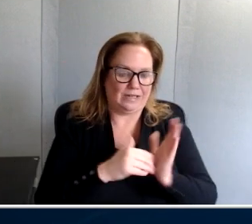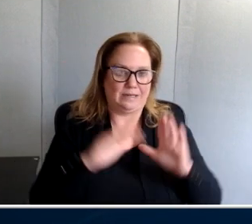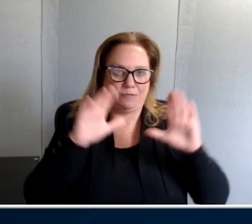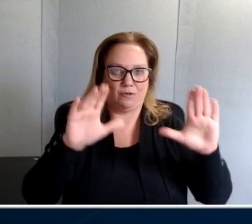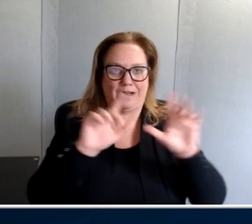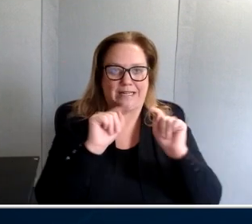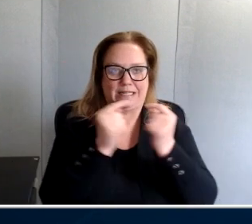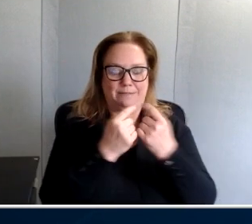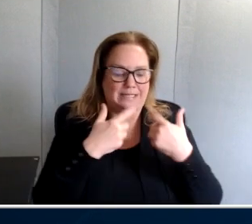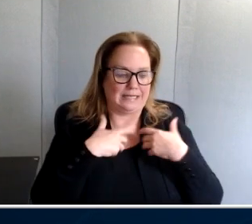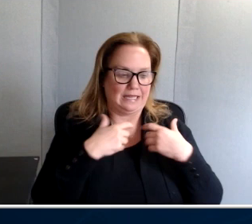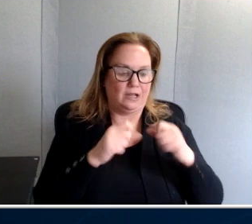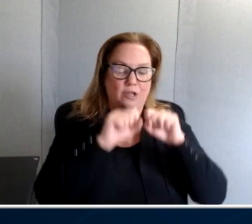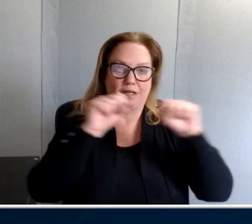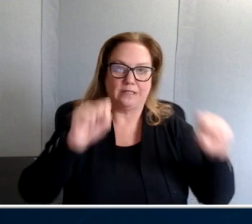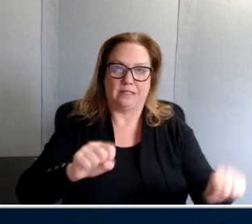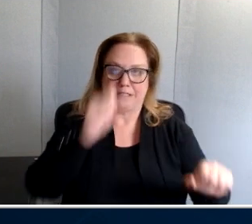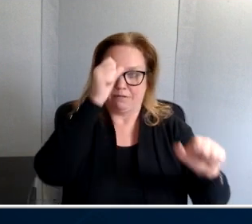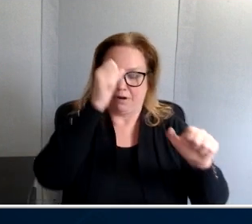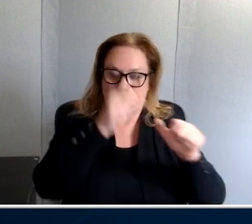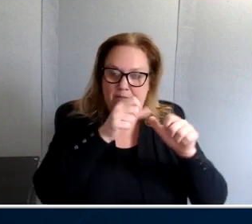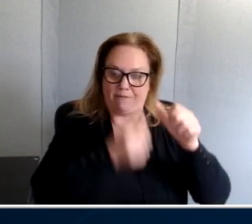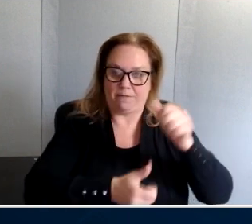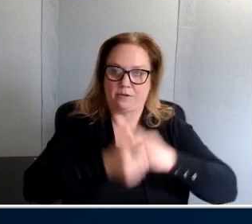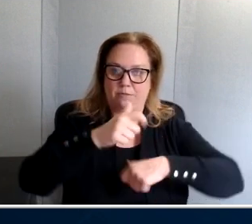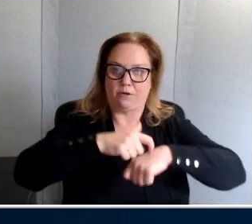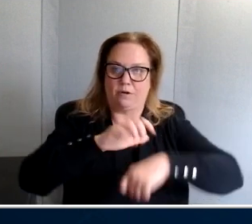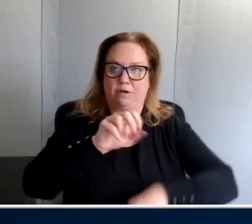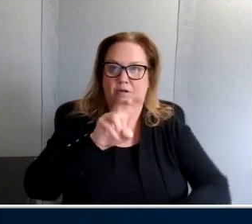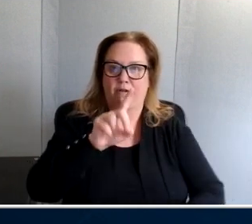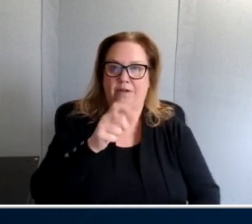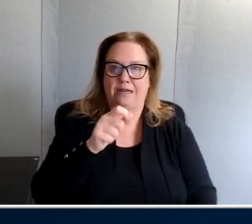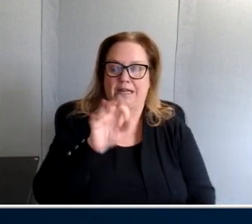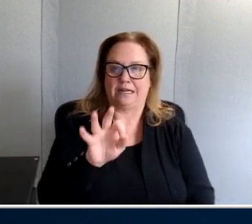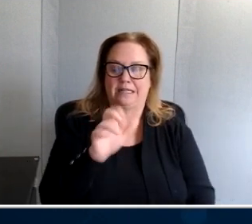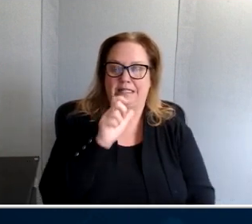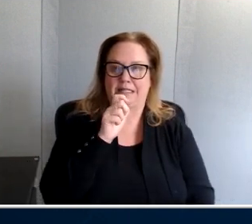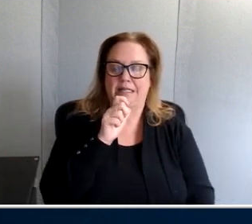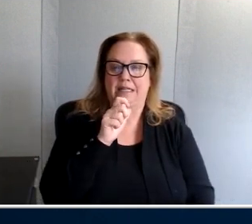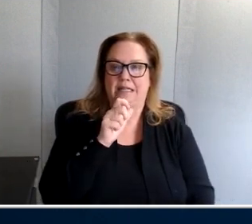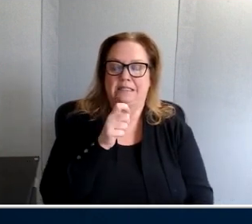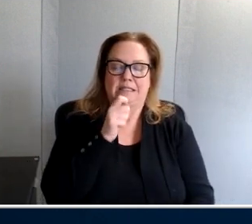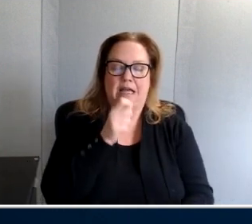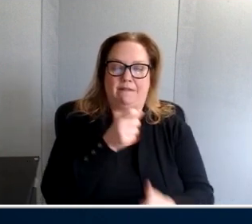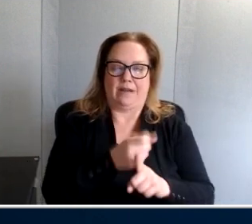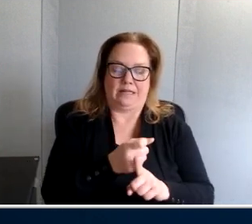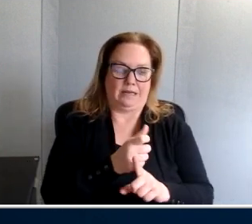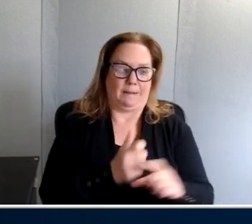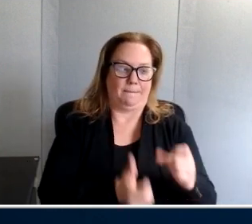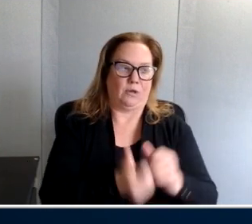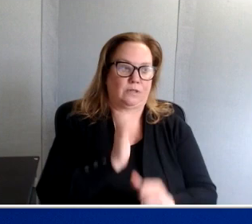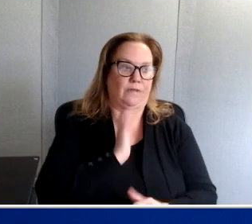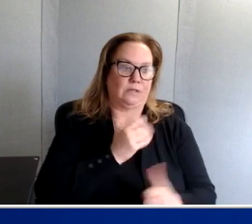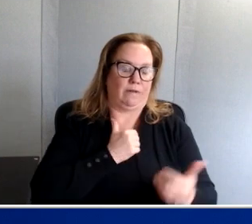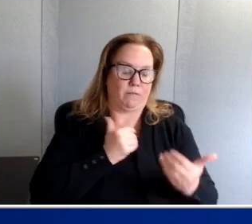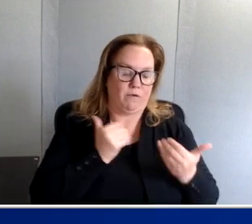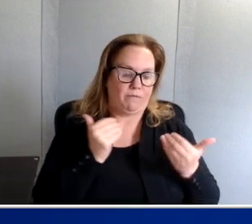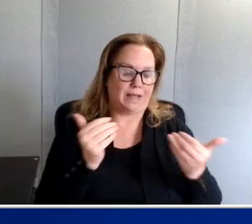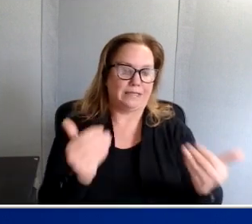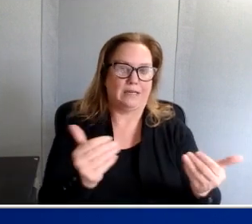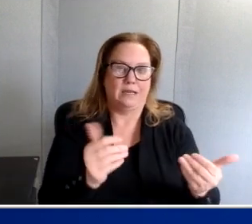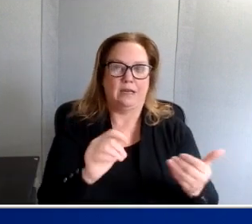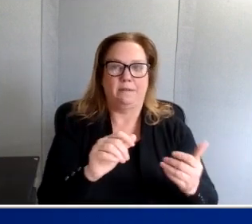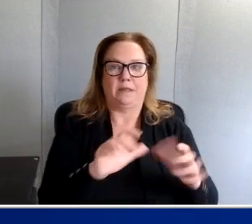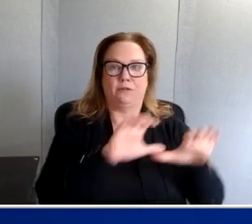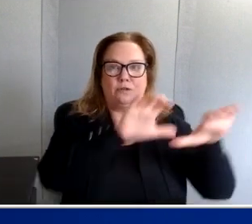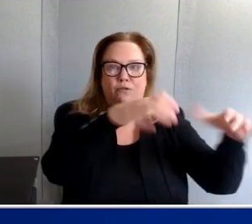health system. Just remember, for the most part, COVID-19 is really not affecting most of us. We have moved past it. But also remember, there are those